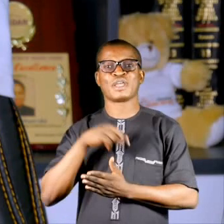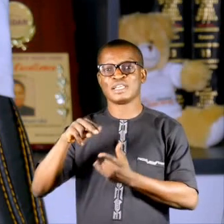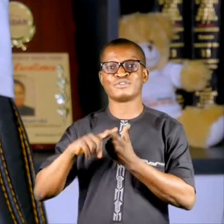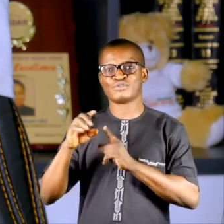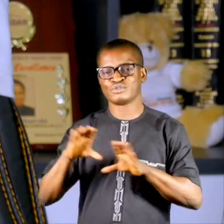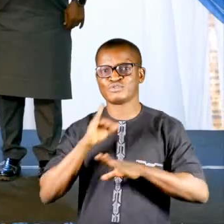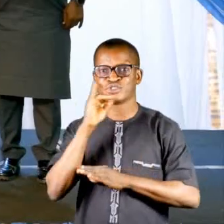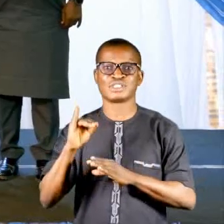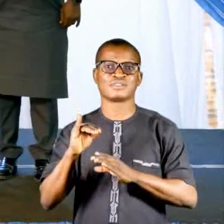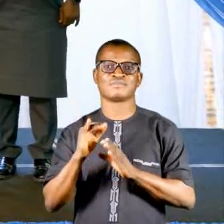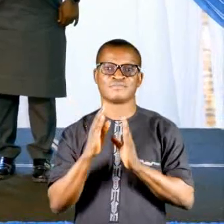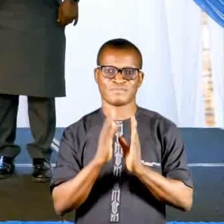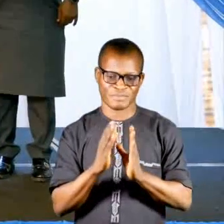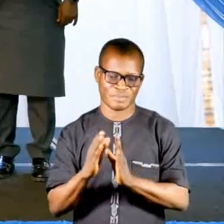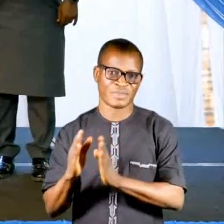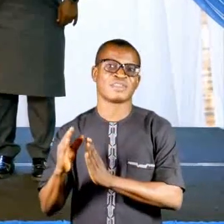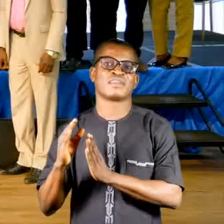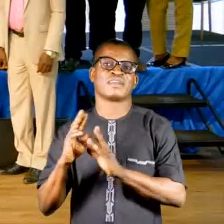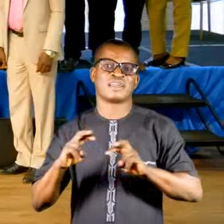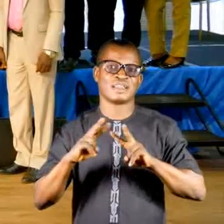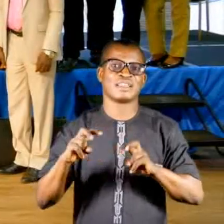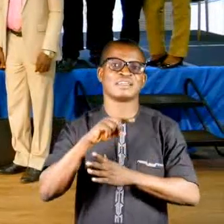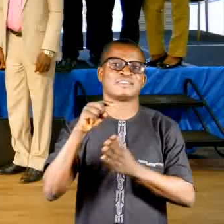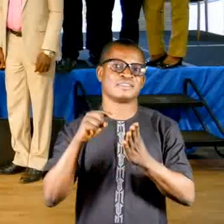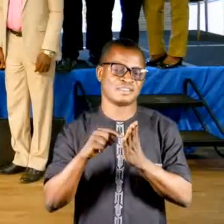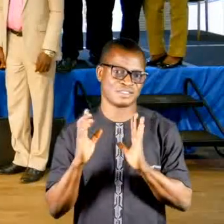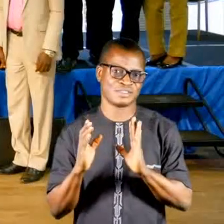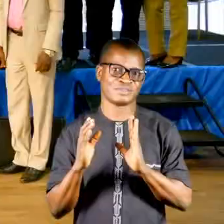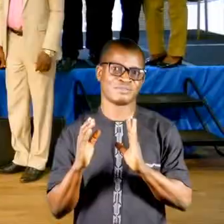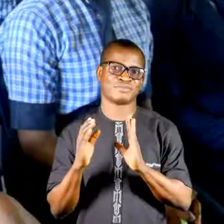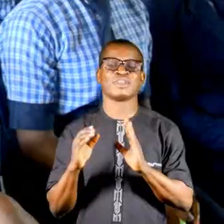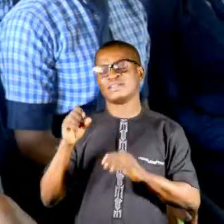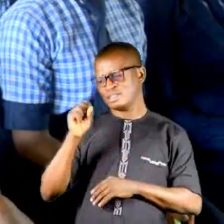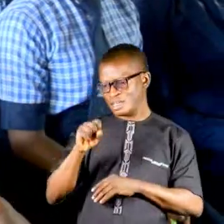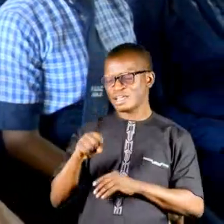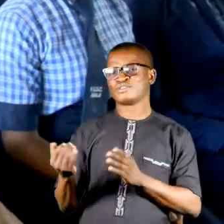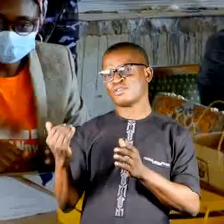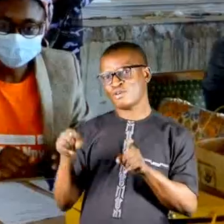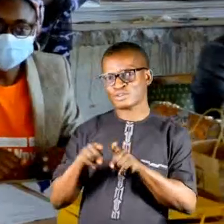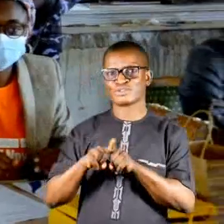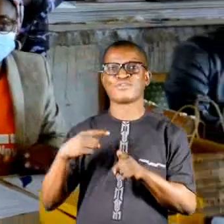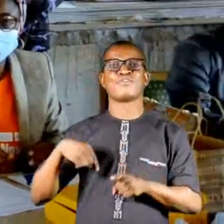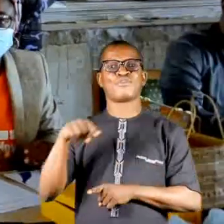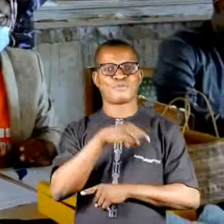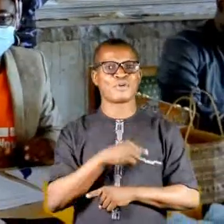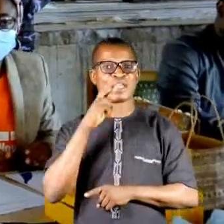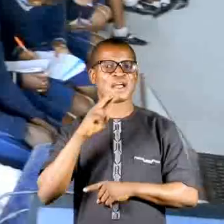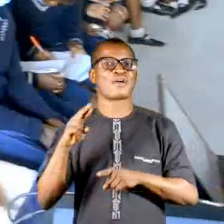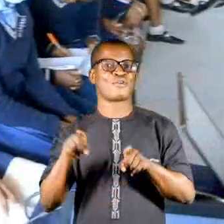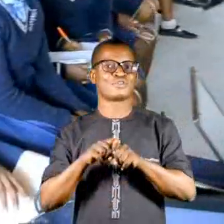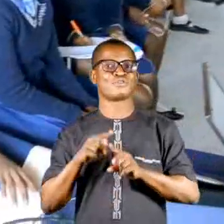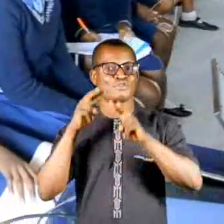do is operationalize these benchmarks. Then, of course, we